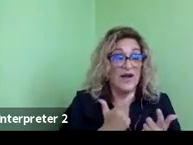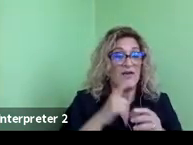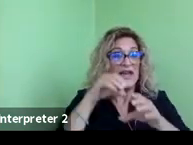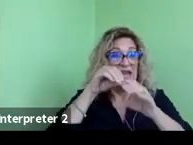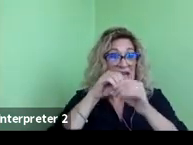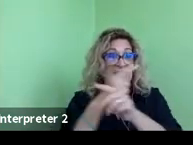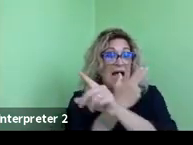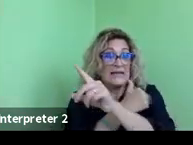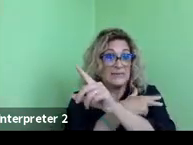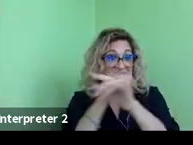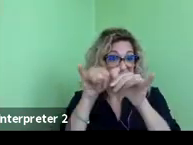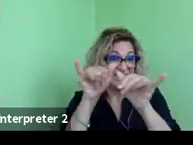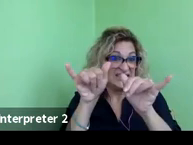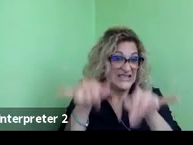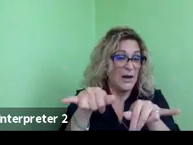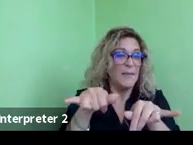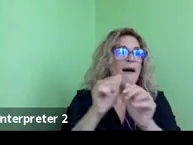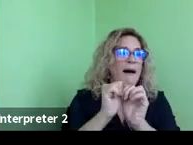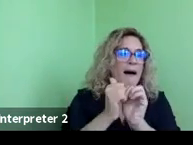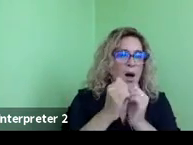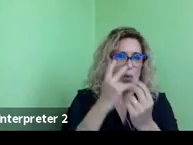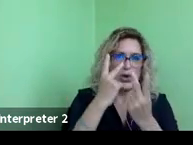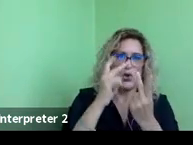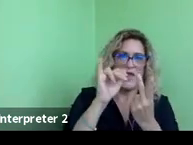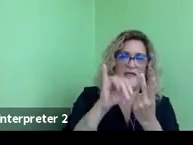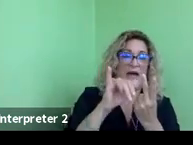state level or a city level.